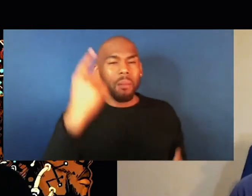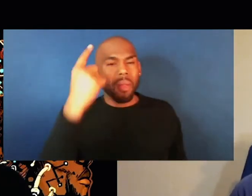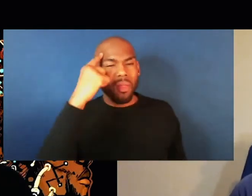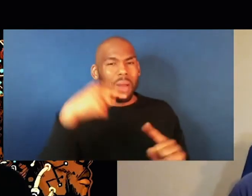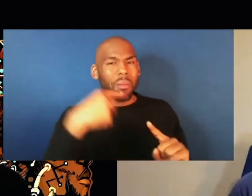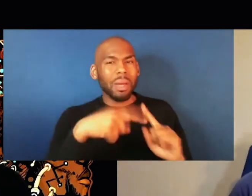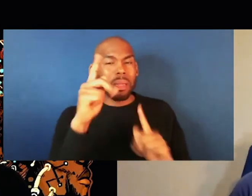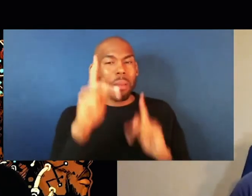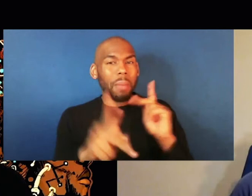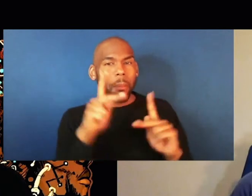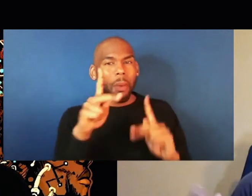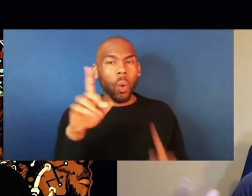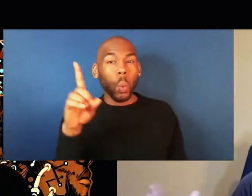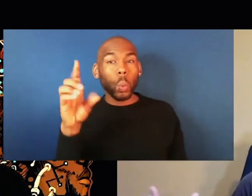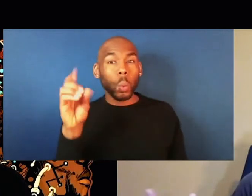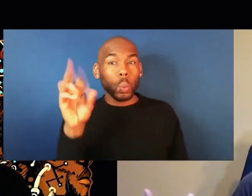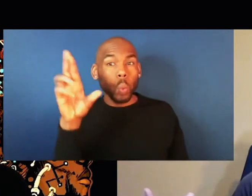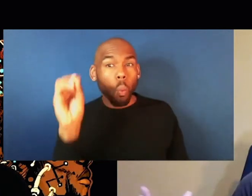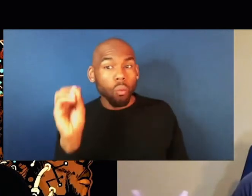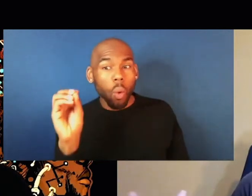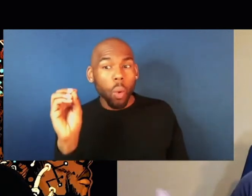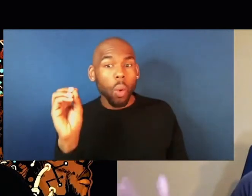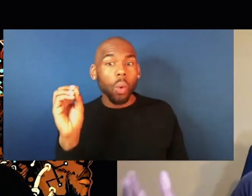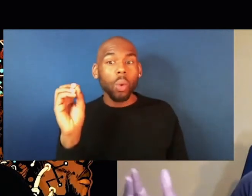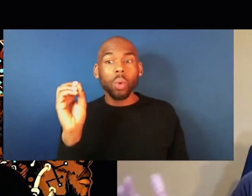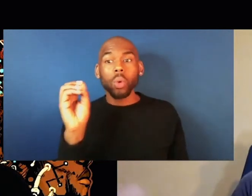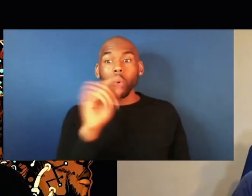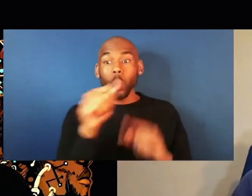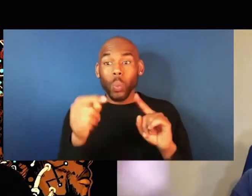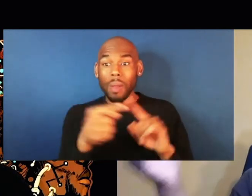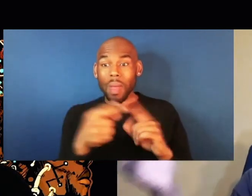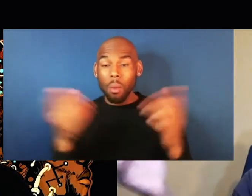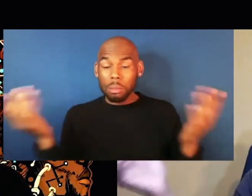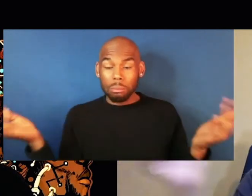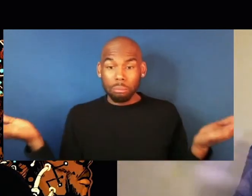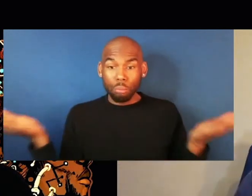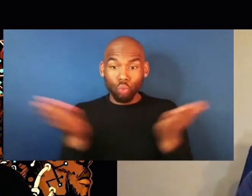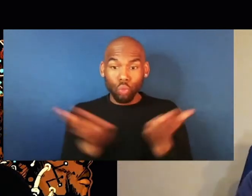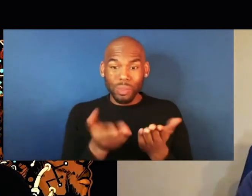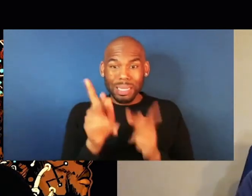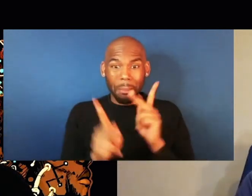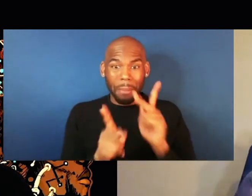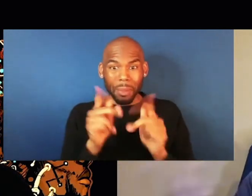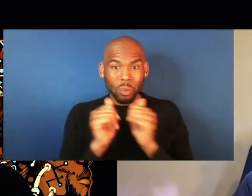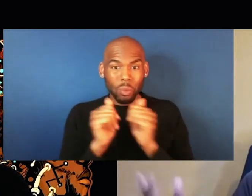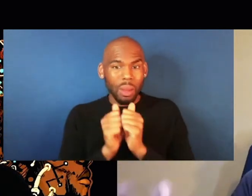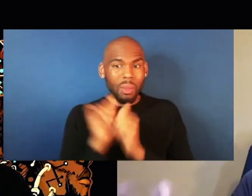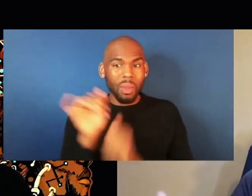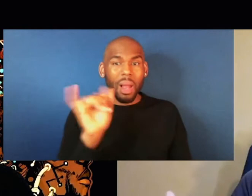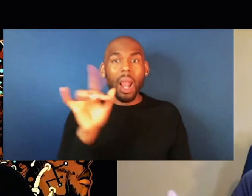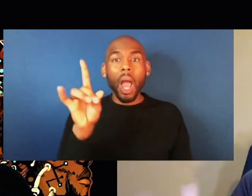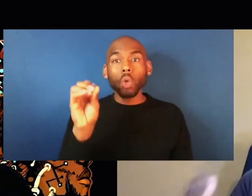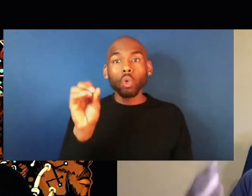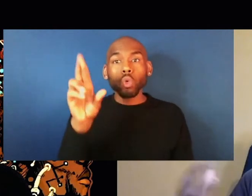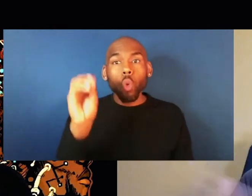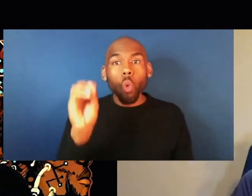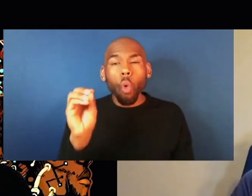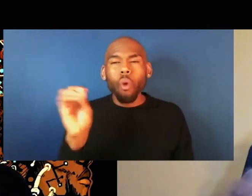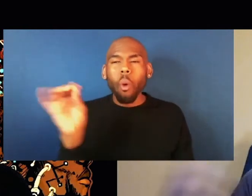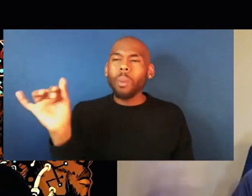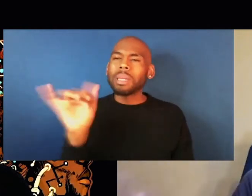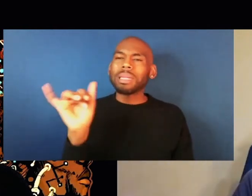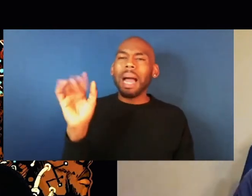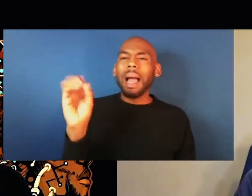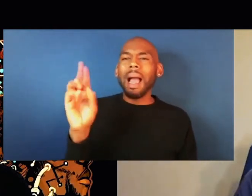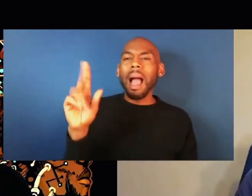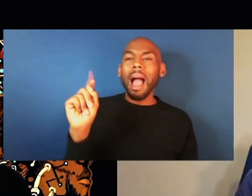more so like the people that like Doro, like when they was getting people and bringing them together, well, especially Doro, and like they